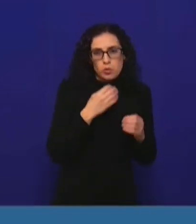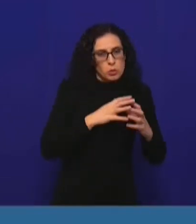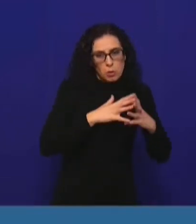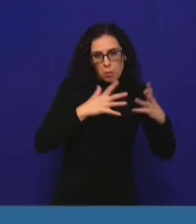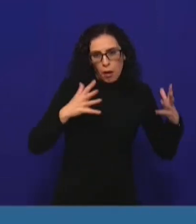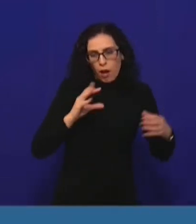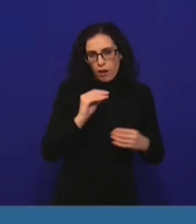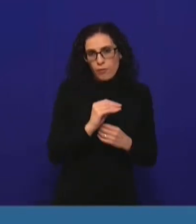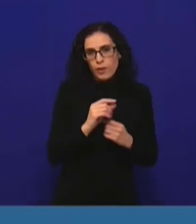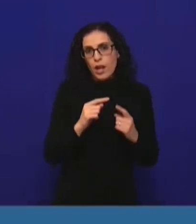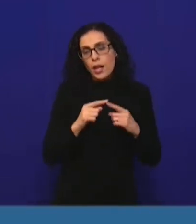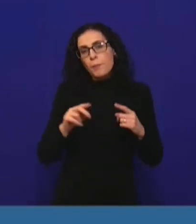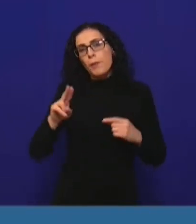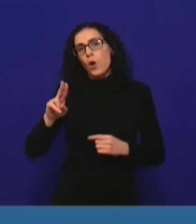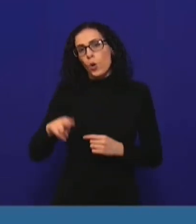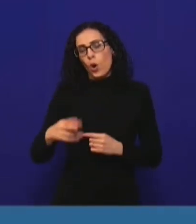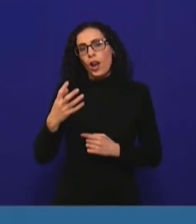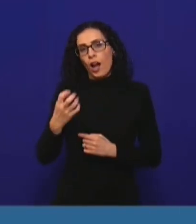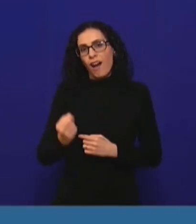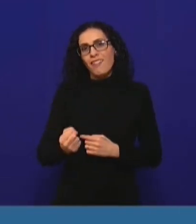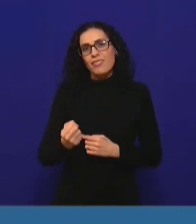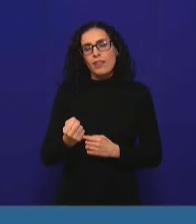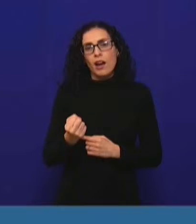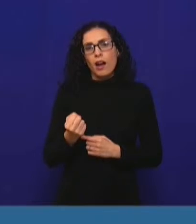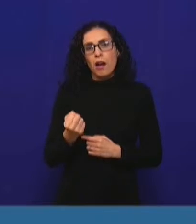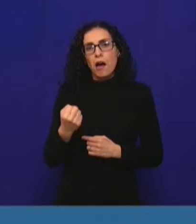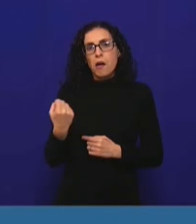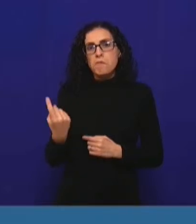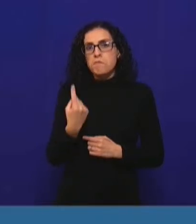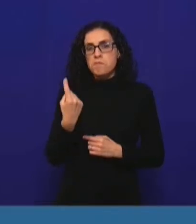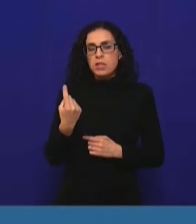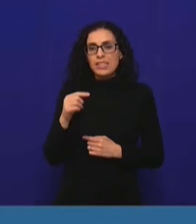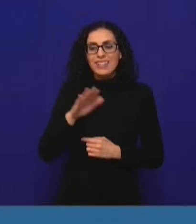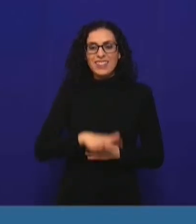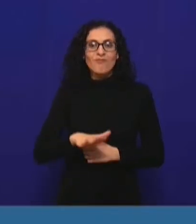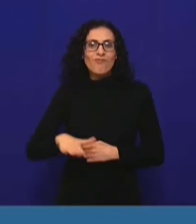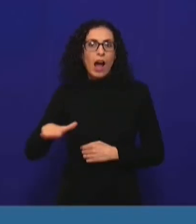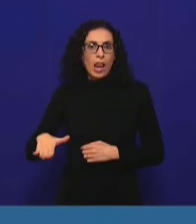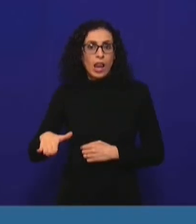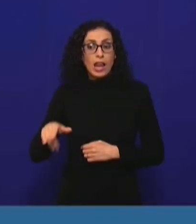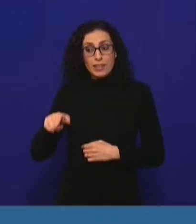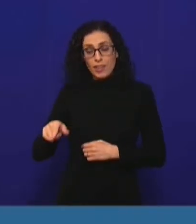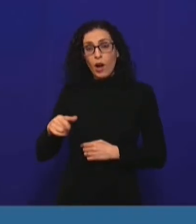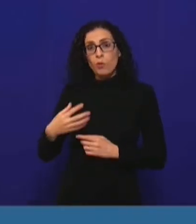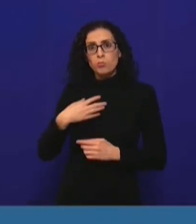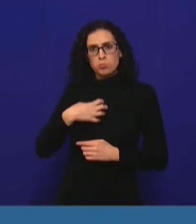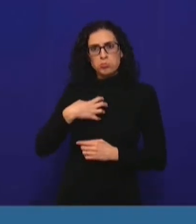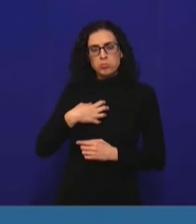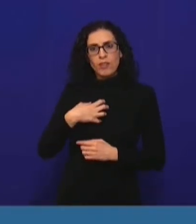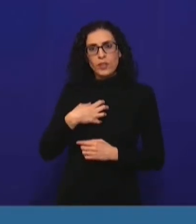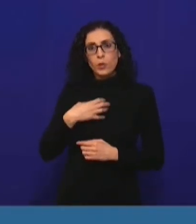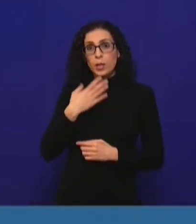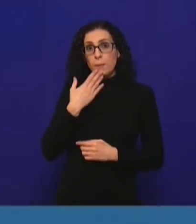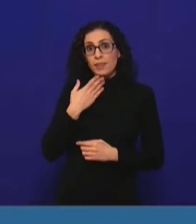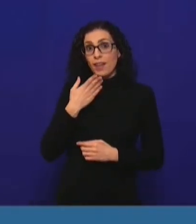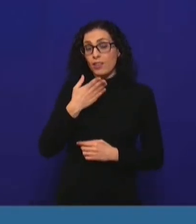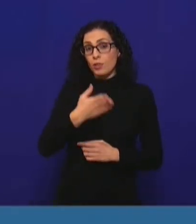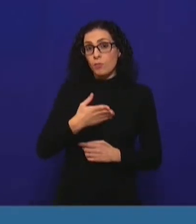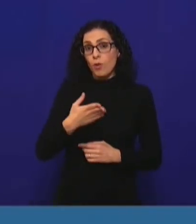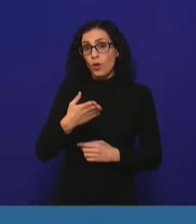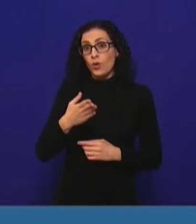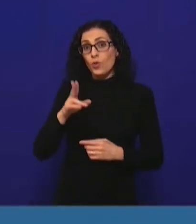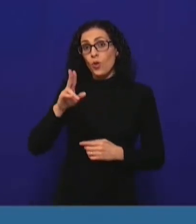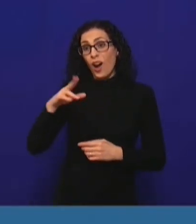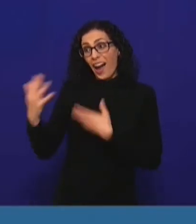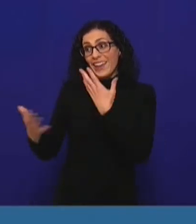ammonti kbar. Imma anke qed ikollna numru ta' persuni tfal speċjalment li jkunu affettwati meta huma jkunu qegħdin morru